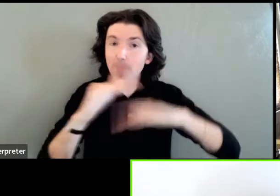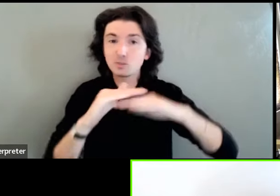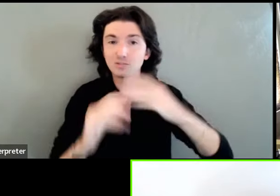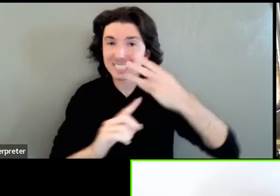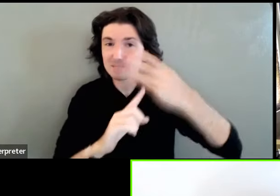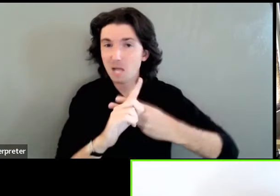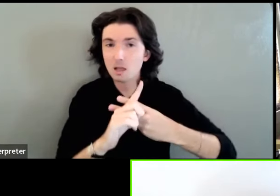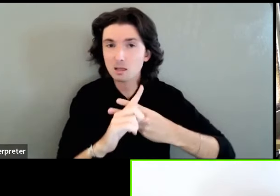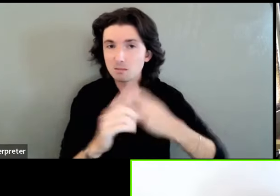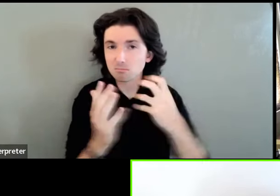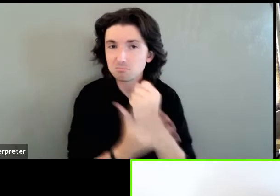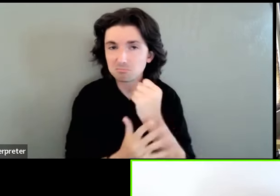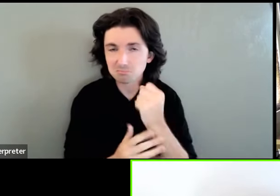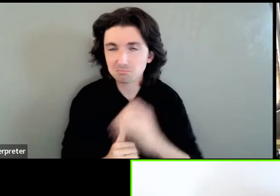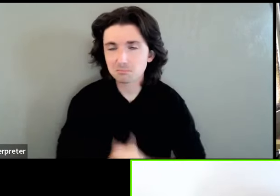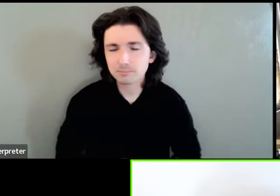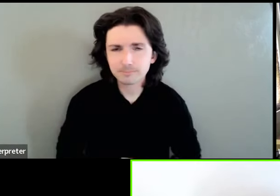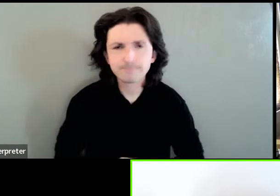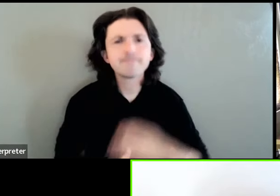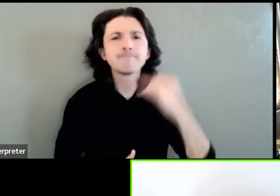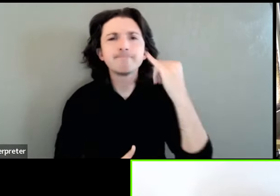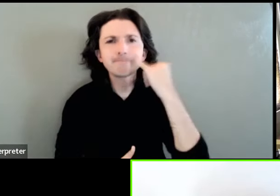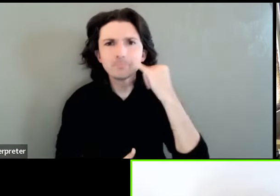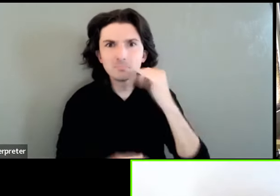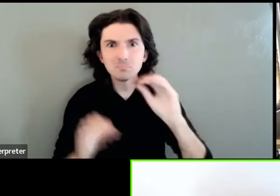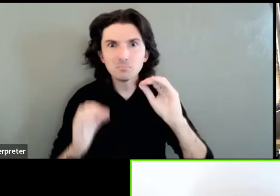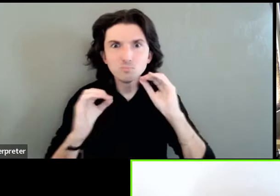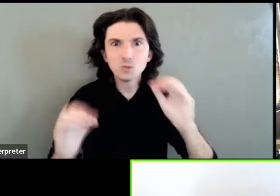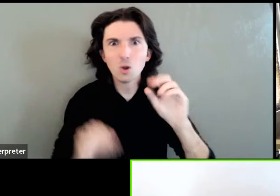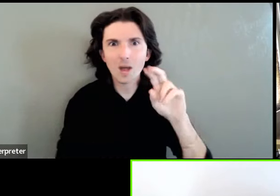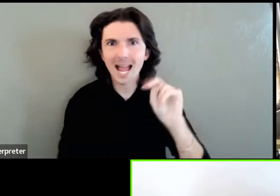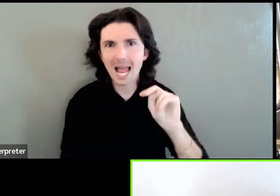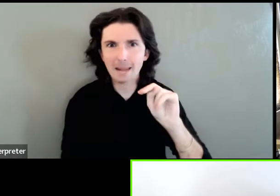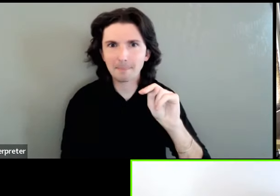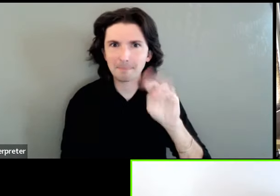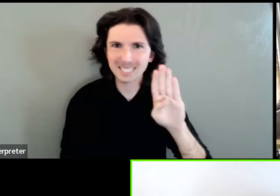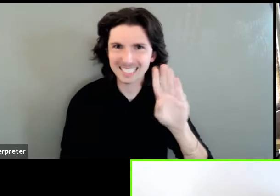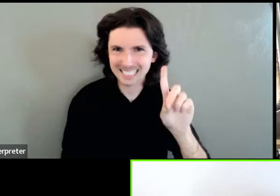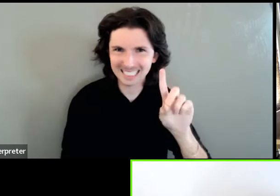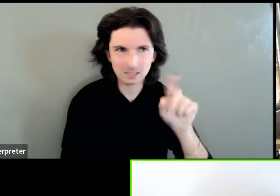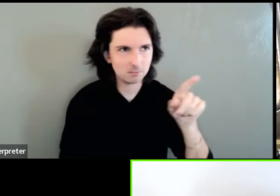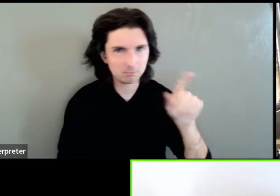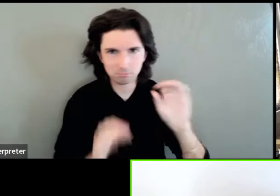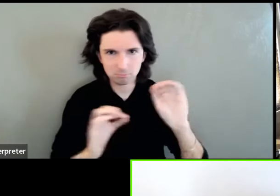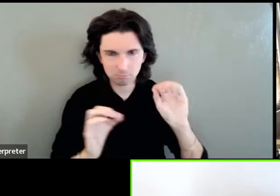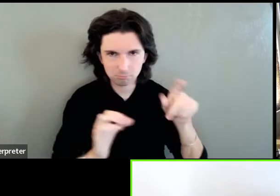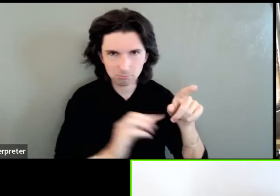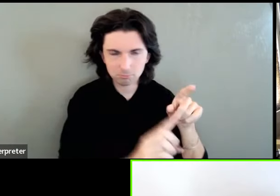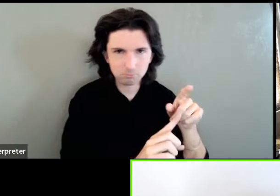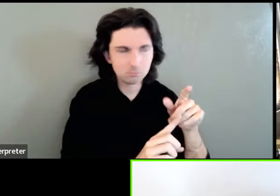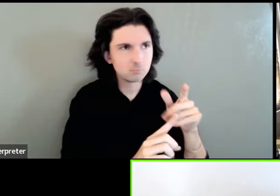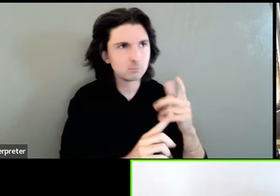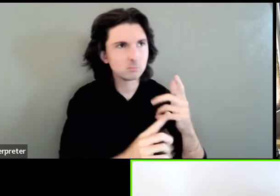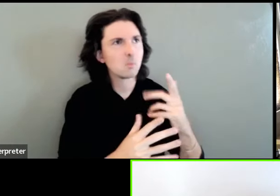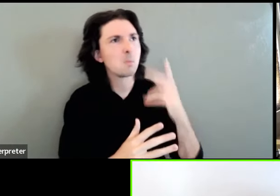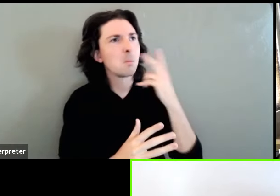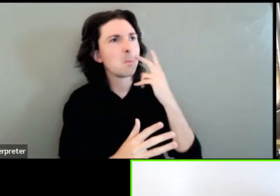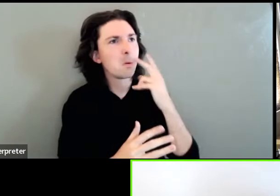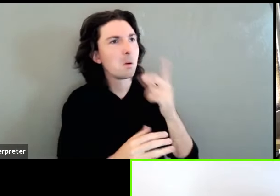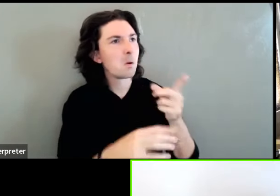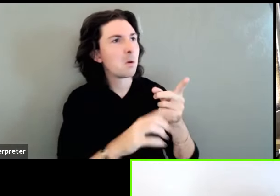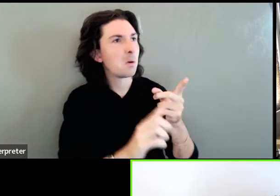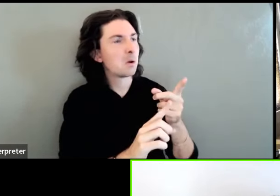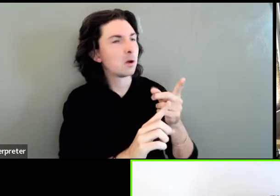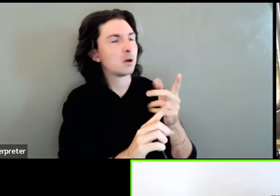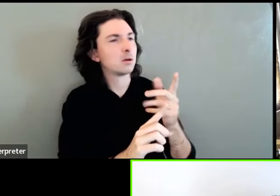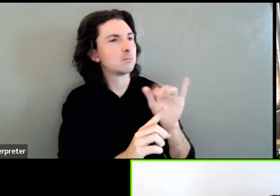the NDB is really looking, the NDB isn't necessarily required, but it's looking at whether your meal was on time. So the NDB pushes